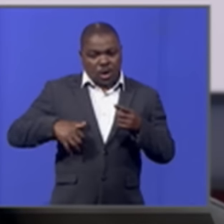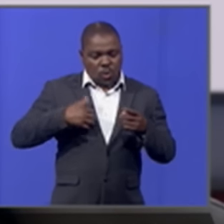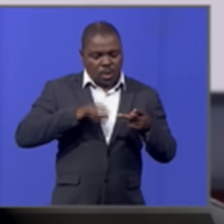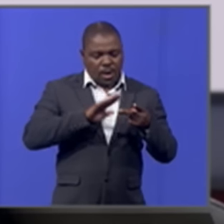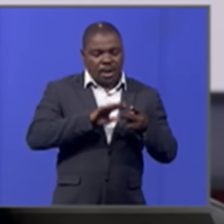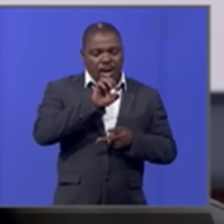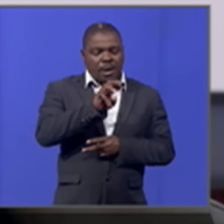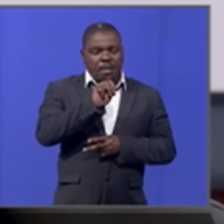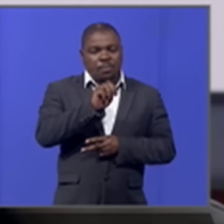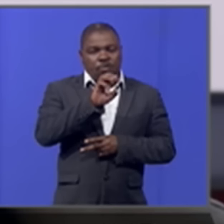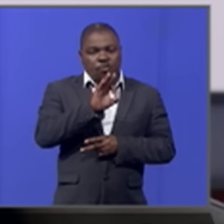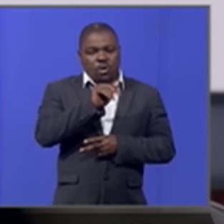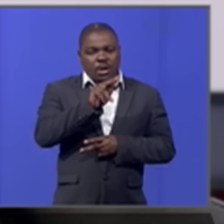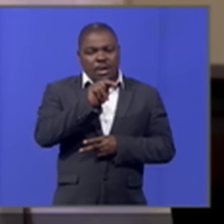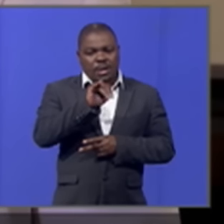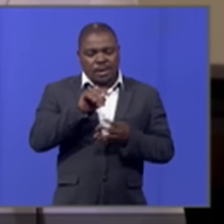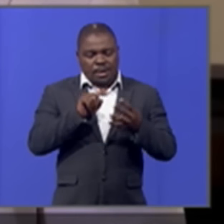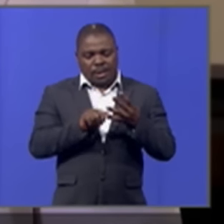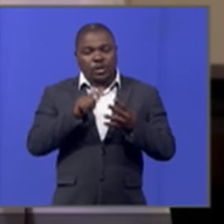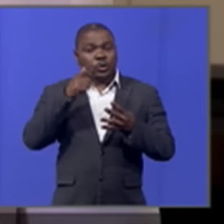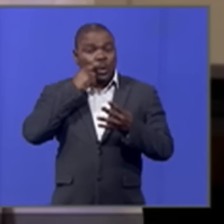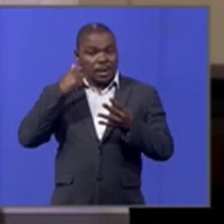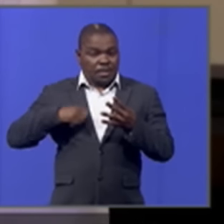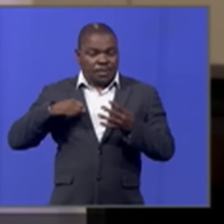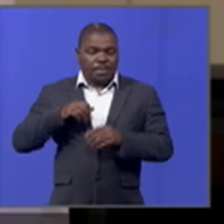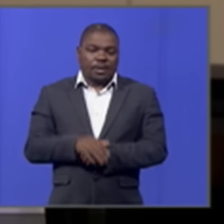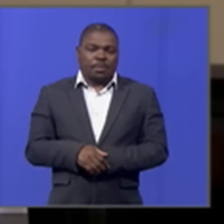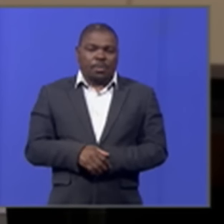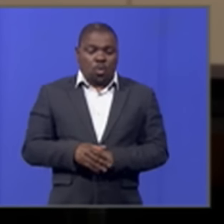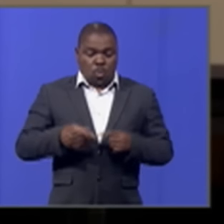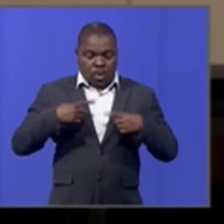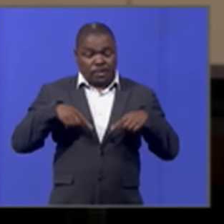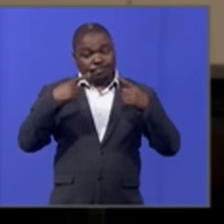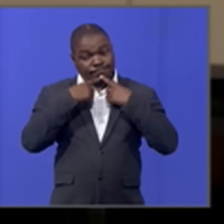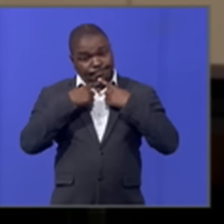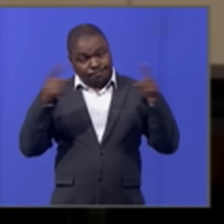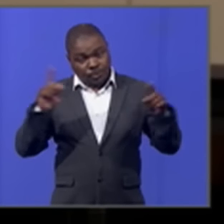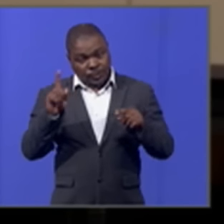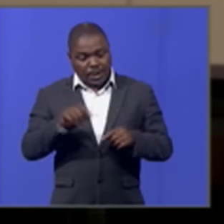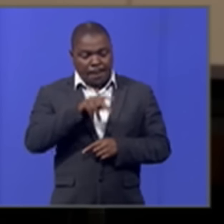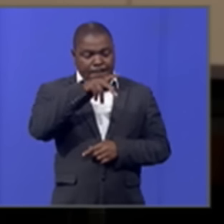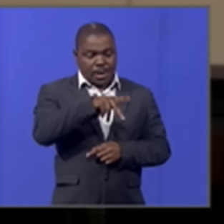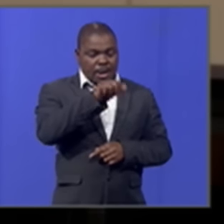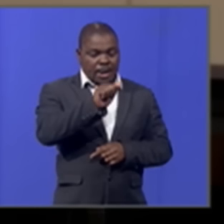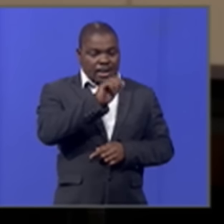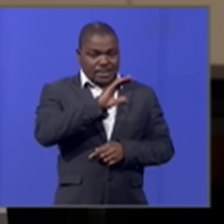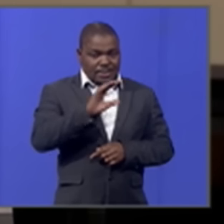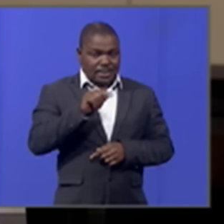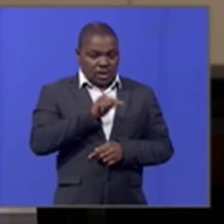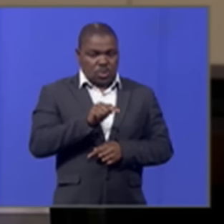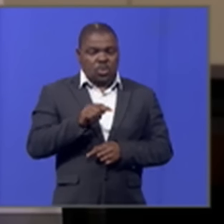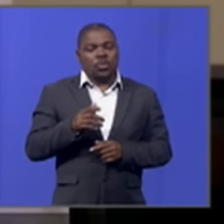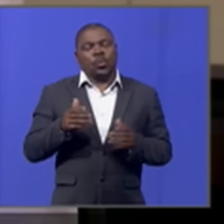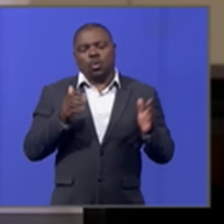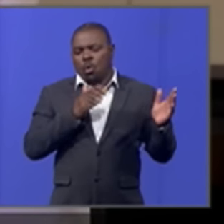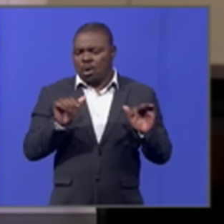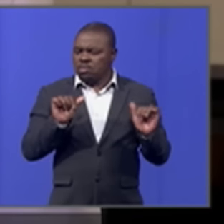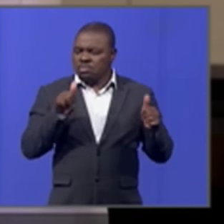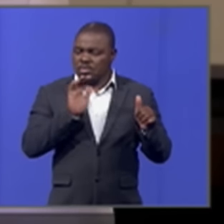Emfuleni le Tshwane ka go latelana. It is a declaration that the PAC is organized, the